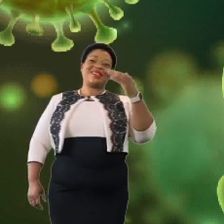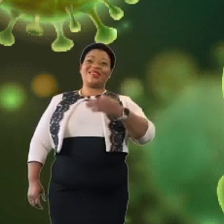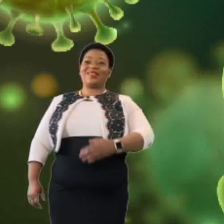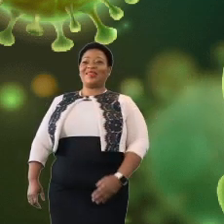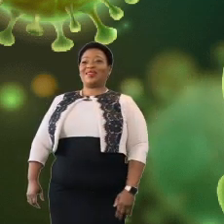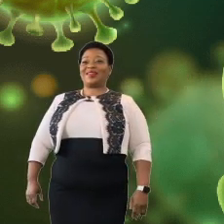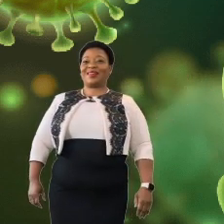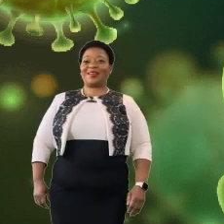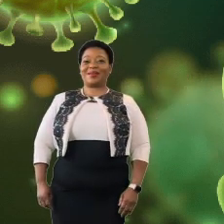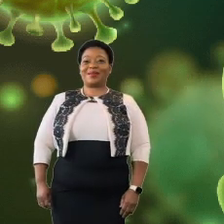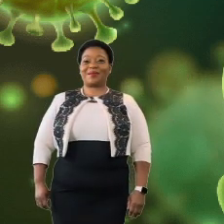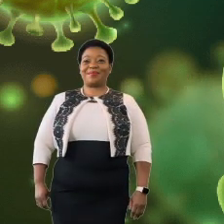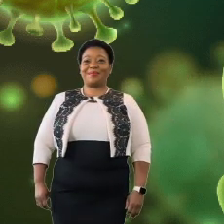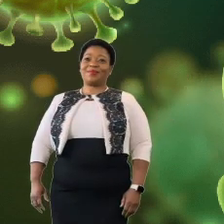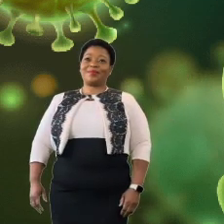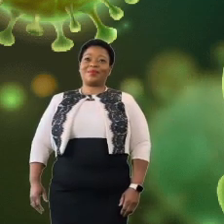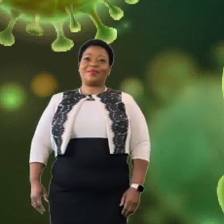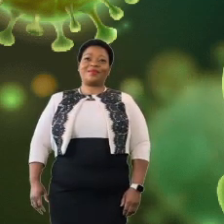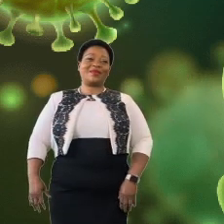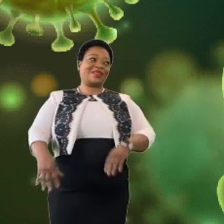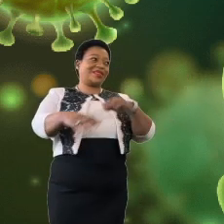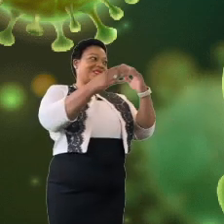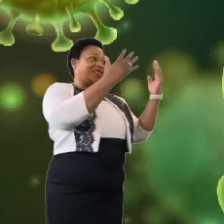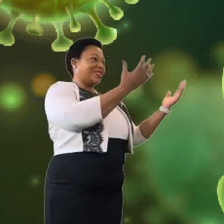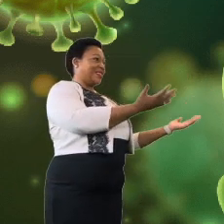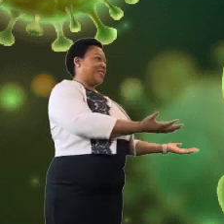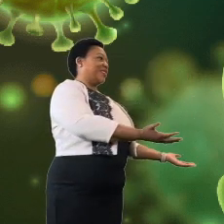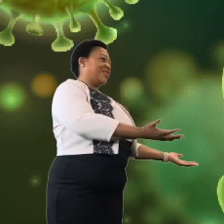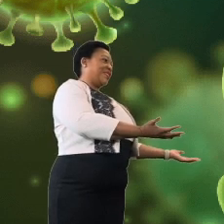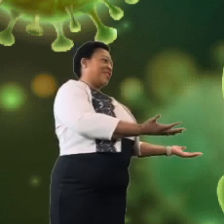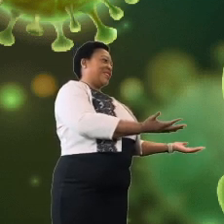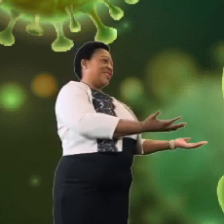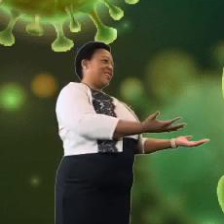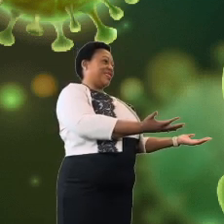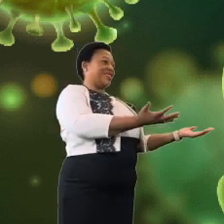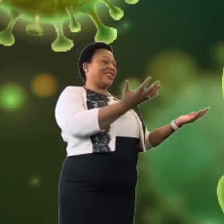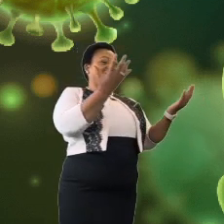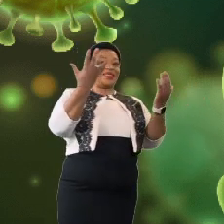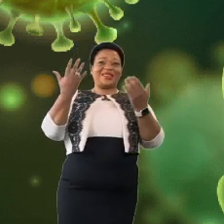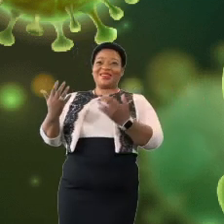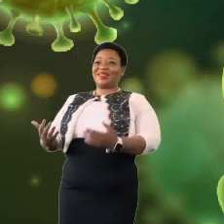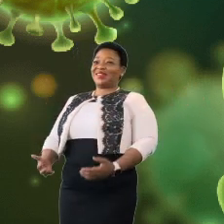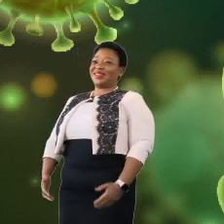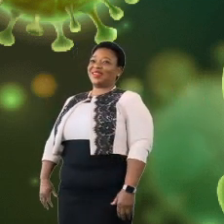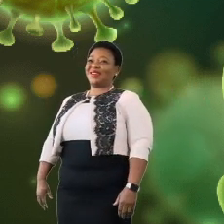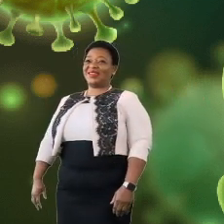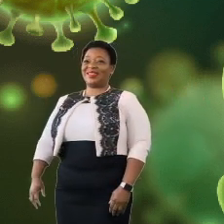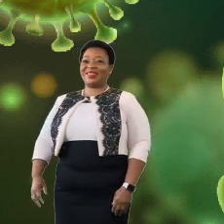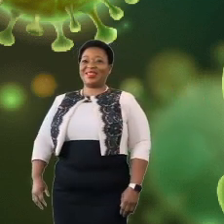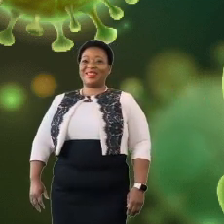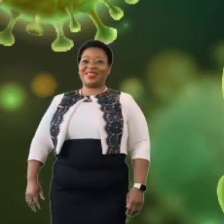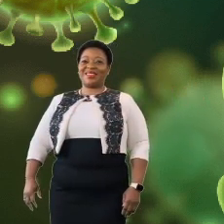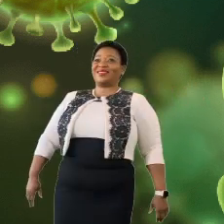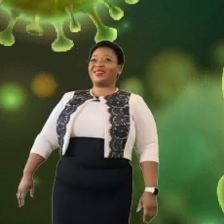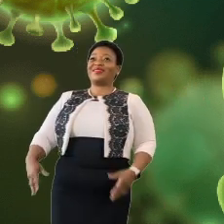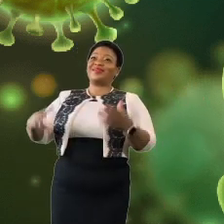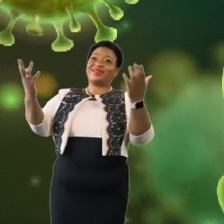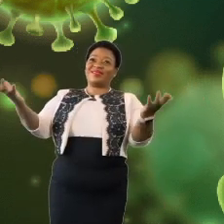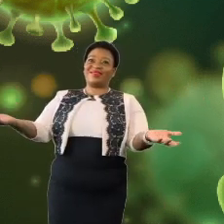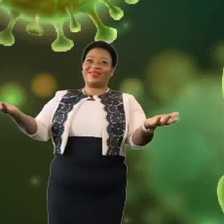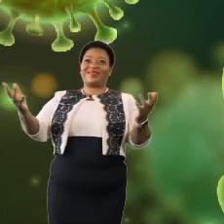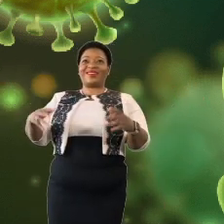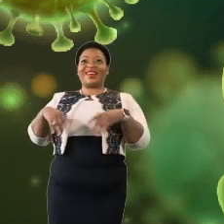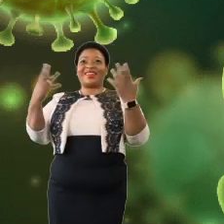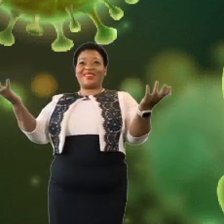be that whether they are in the formal economy or in the informal economy, we've got to help them to get them back online quickly. And as